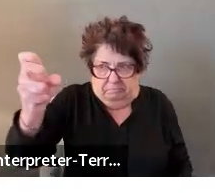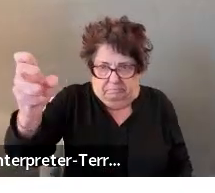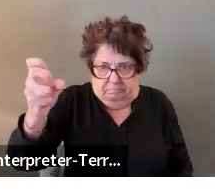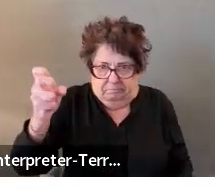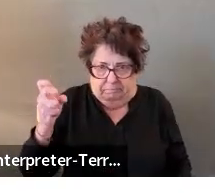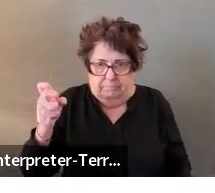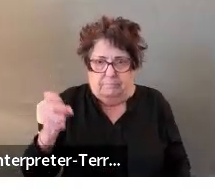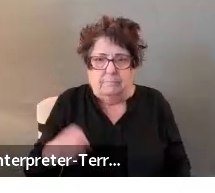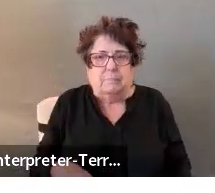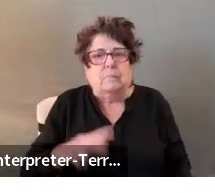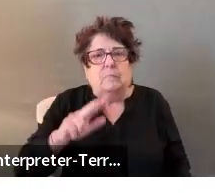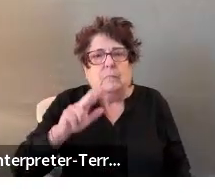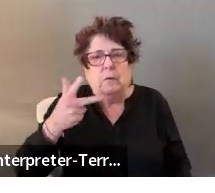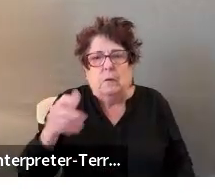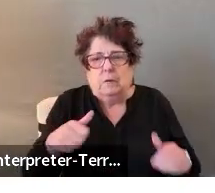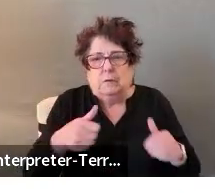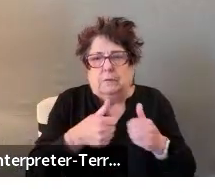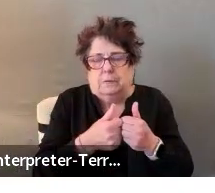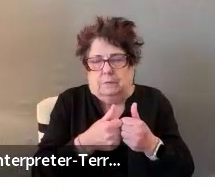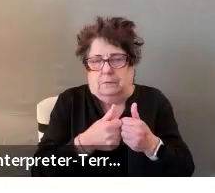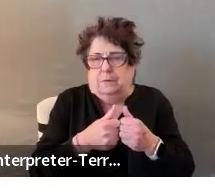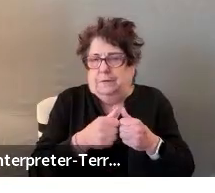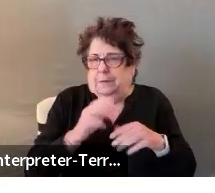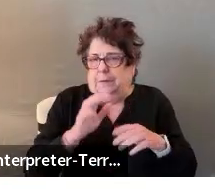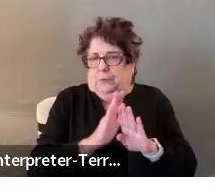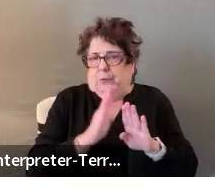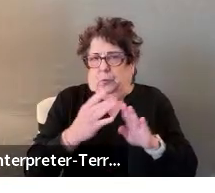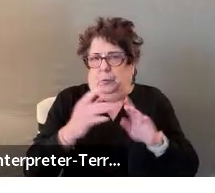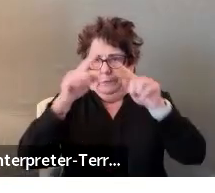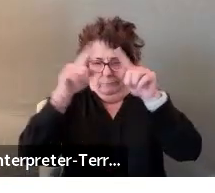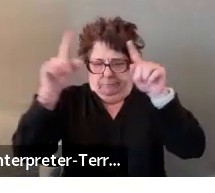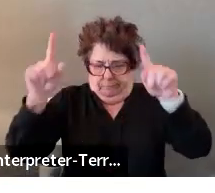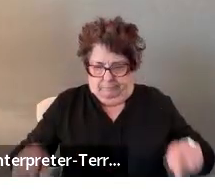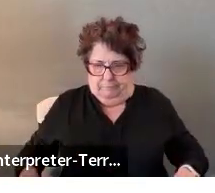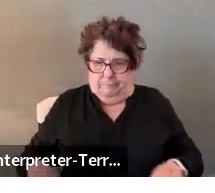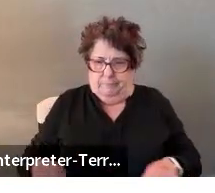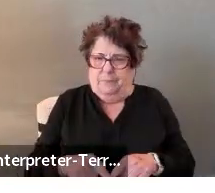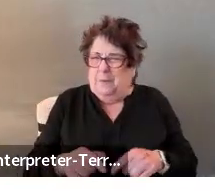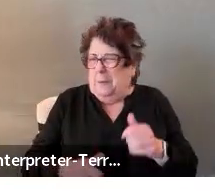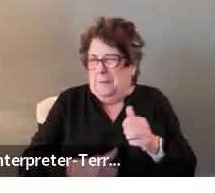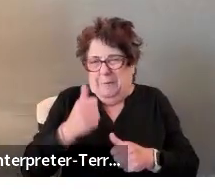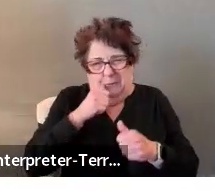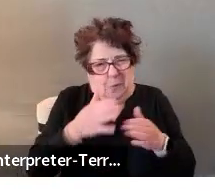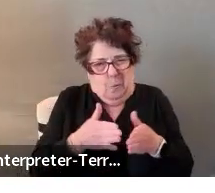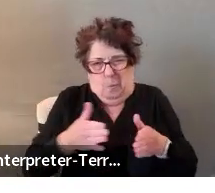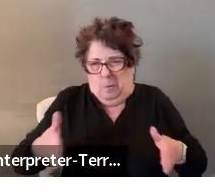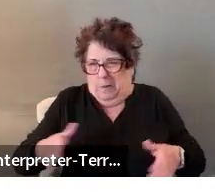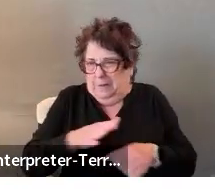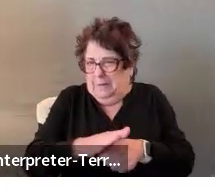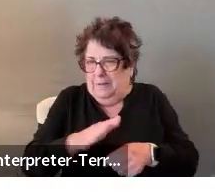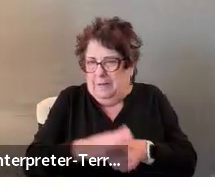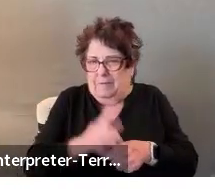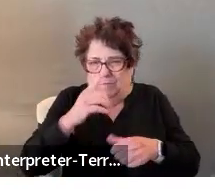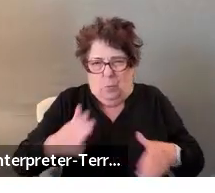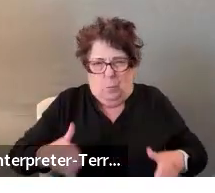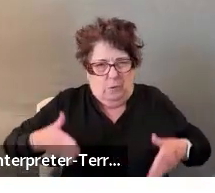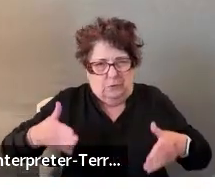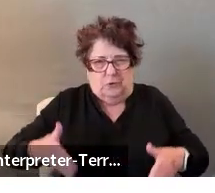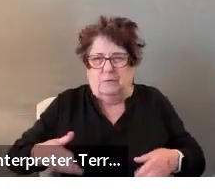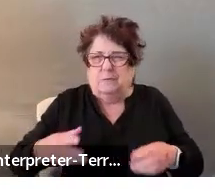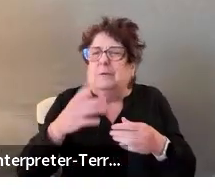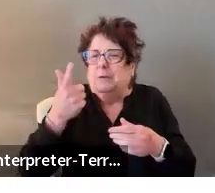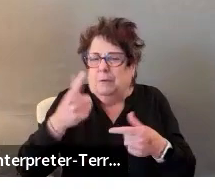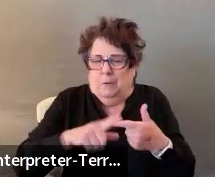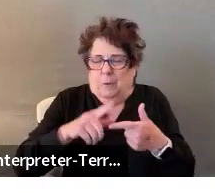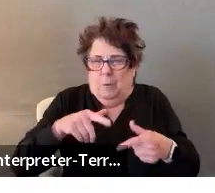A third challenge is moving through doorways. Most doorways are not wide enough to accommodate wheelchairs, walkers, canes, or